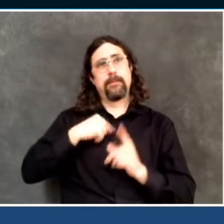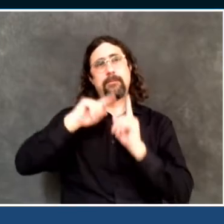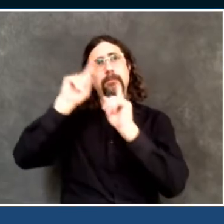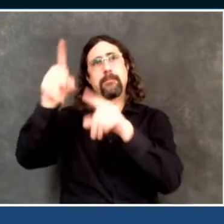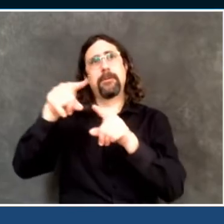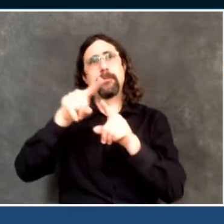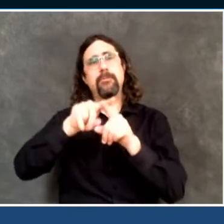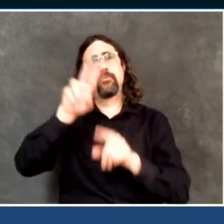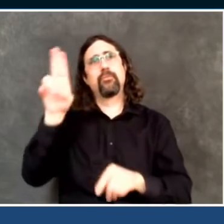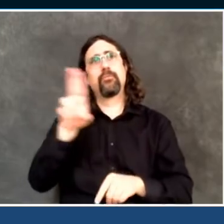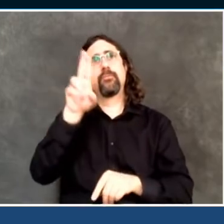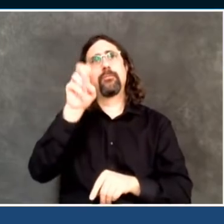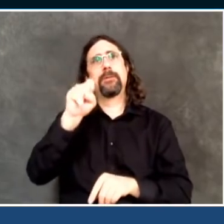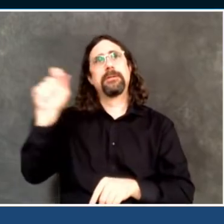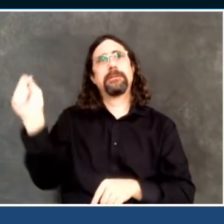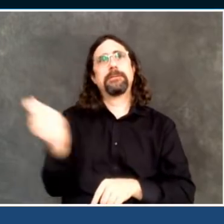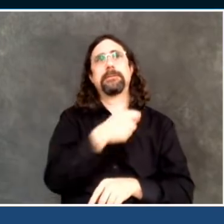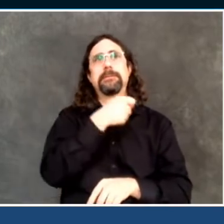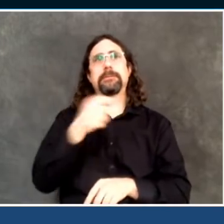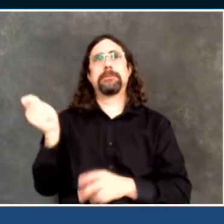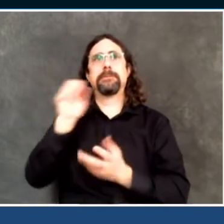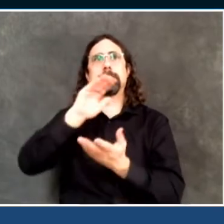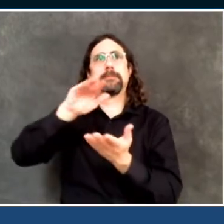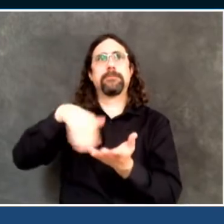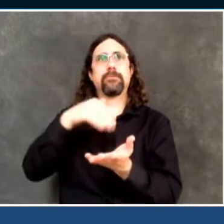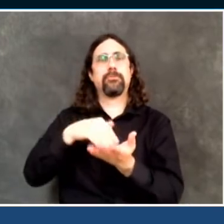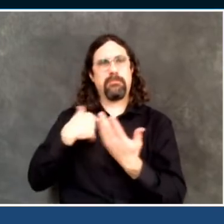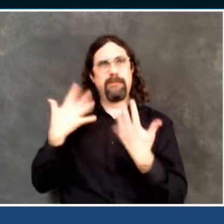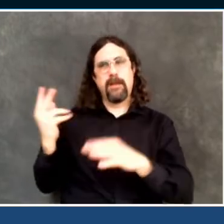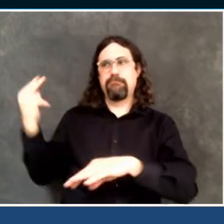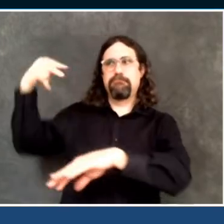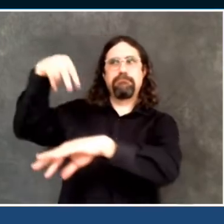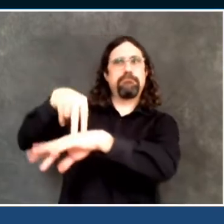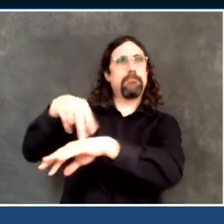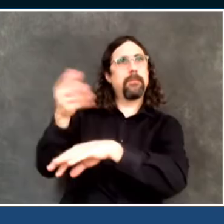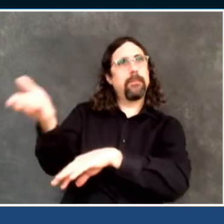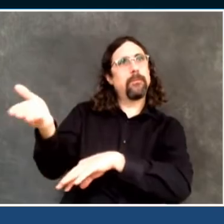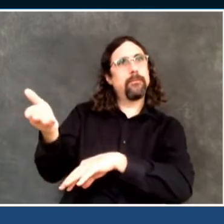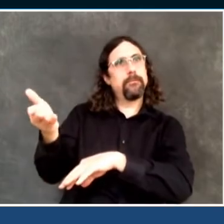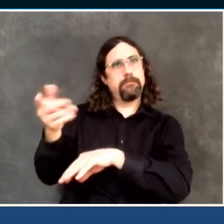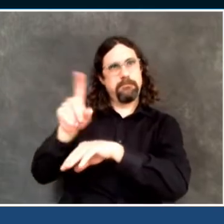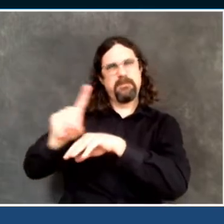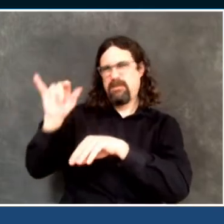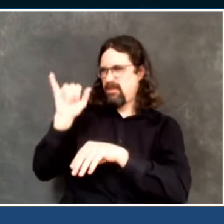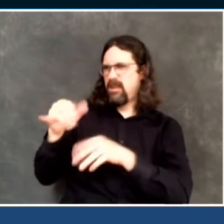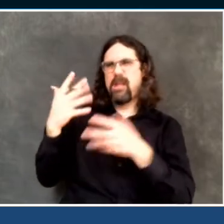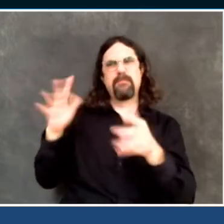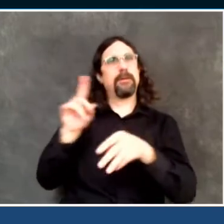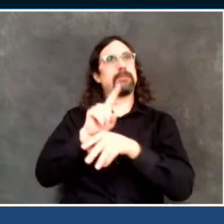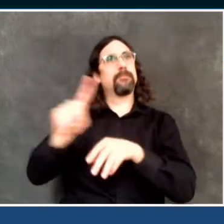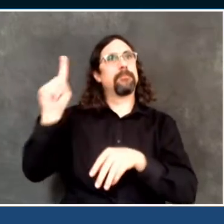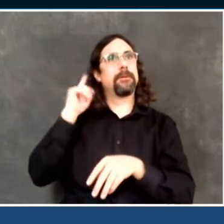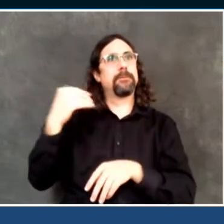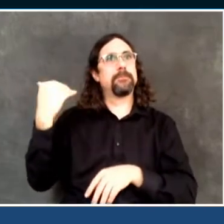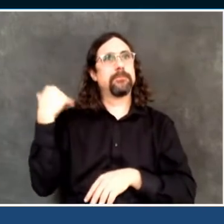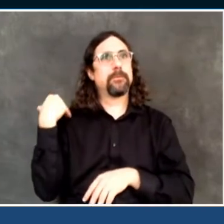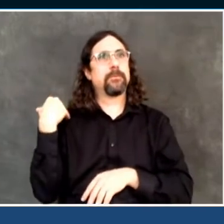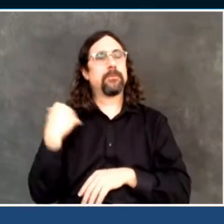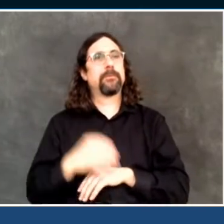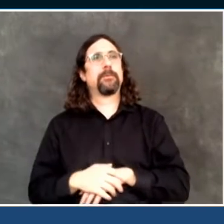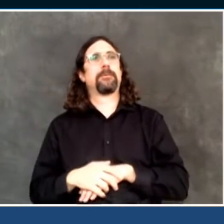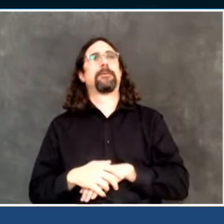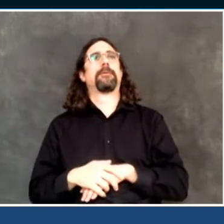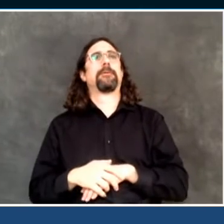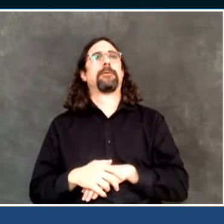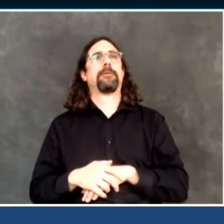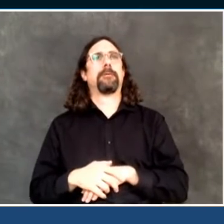looked at it, then it was a bunch of tennis courts, indoor tennis courts. Now, right now, it is being converted into a hospital